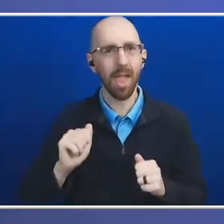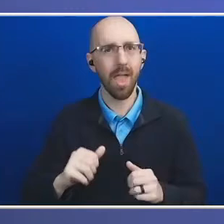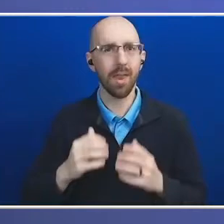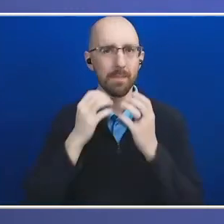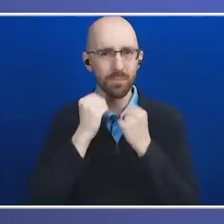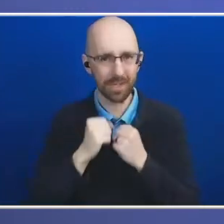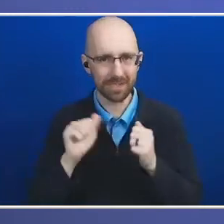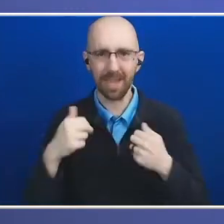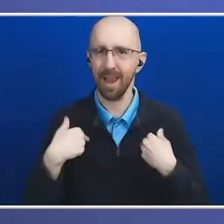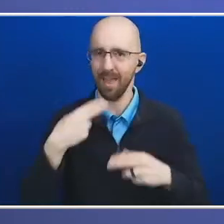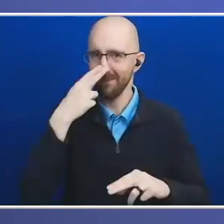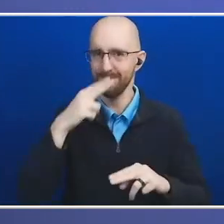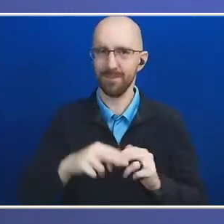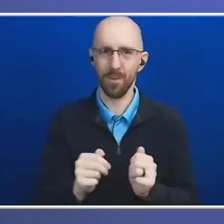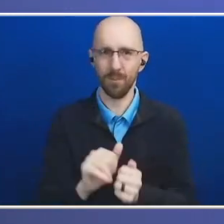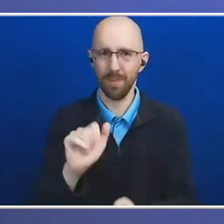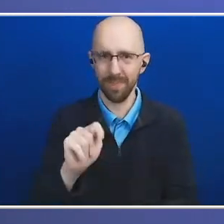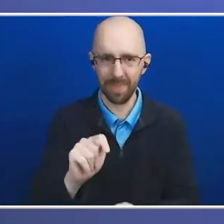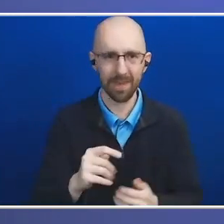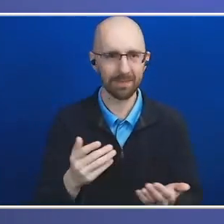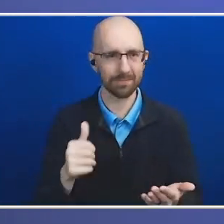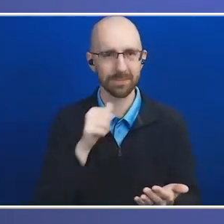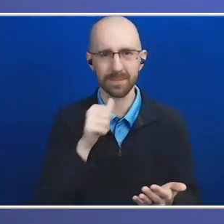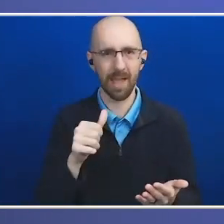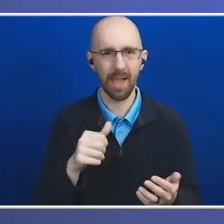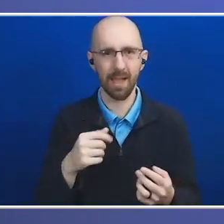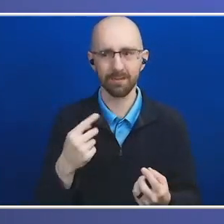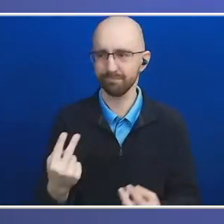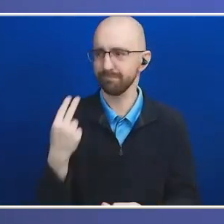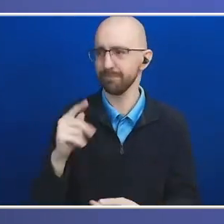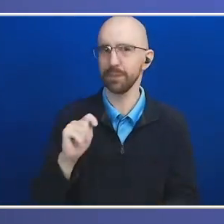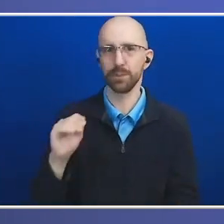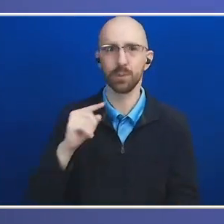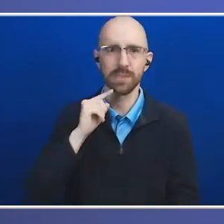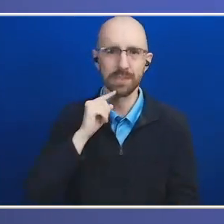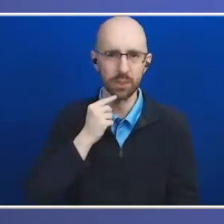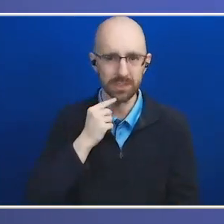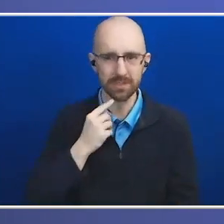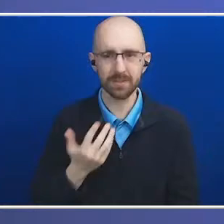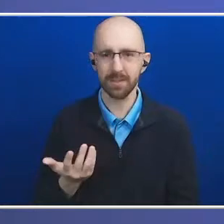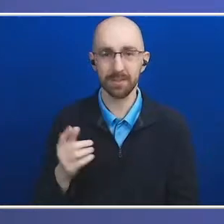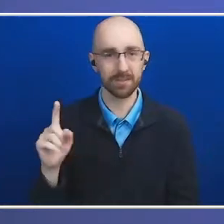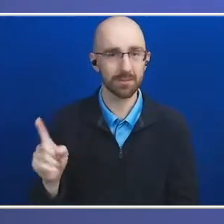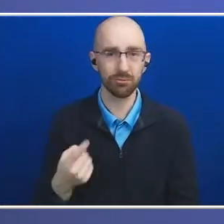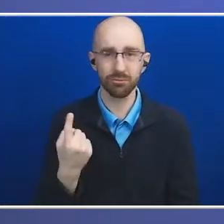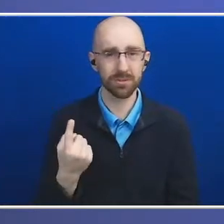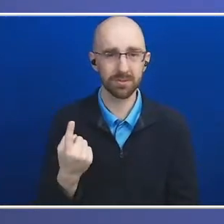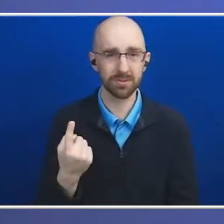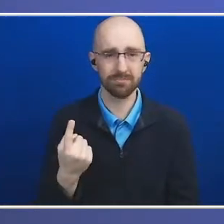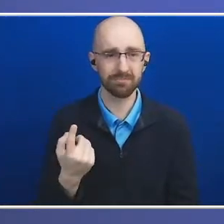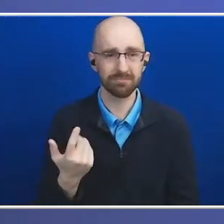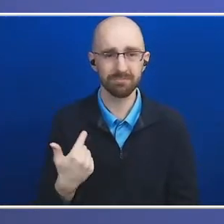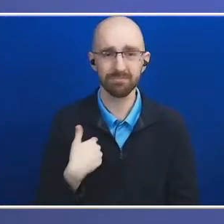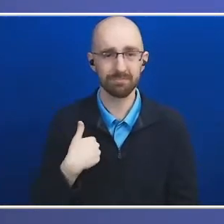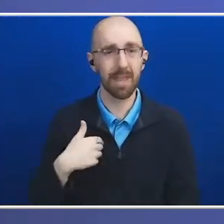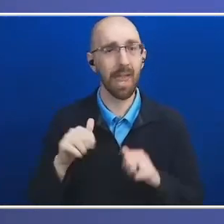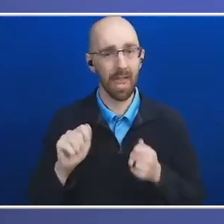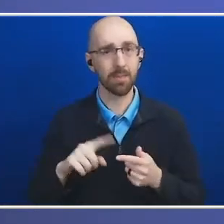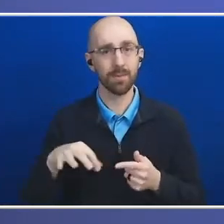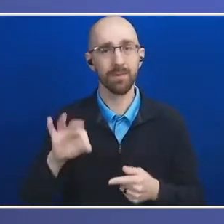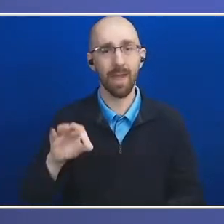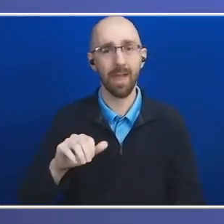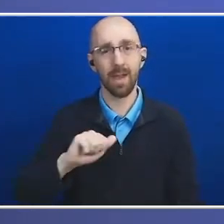it. Not to take myself too seriously. And just, I've been able to find Amazon wigs too. And